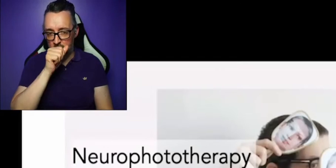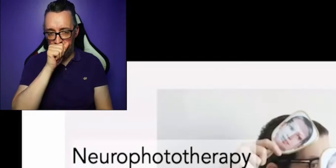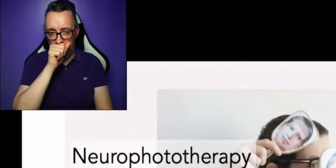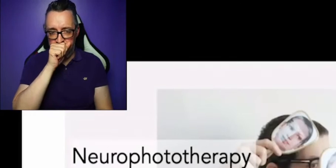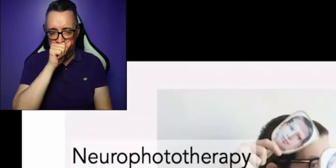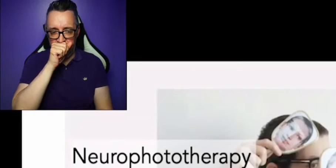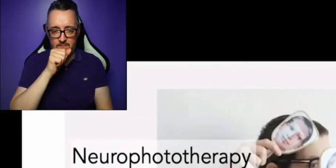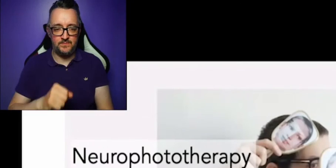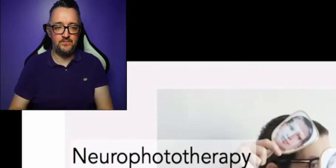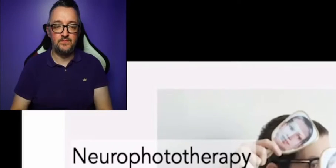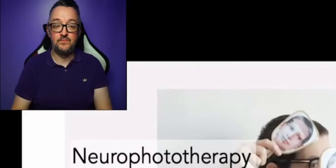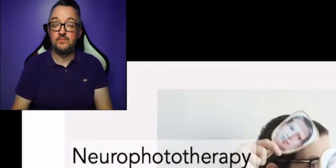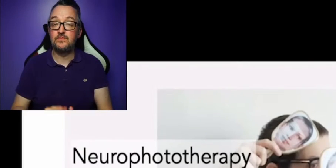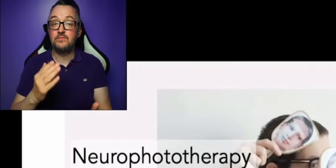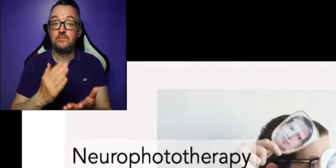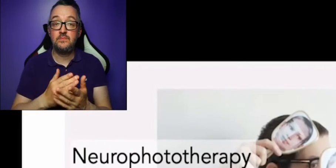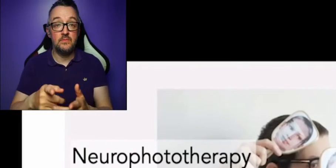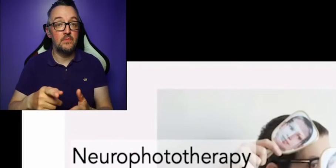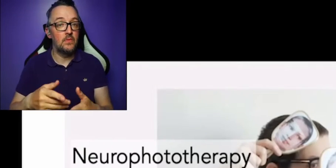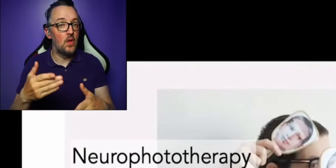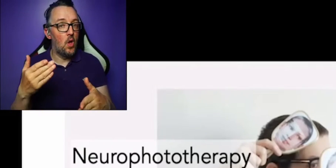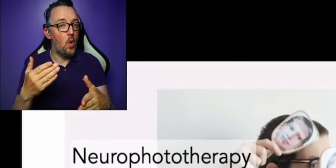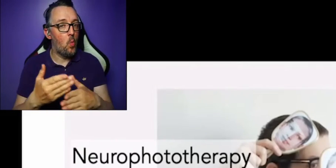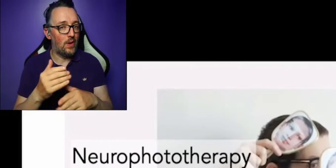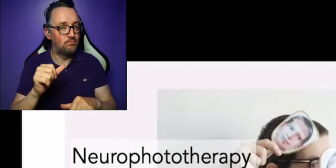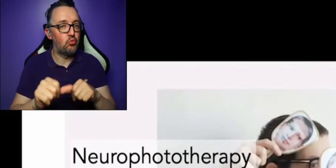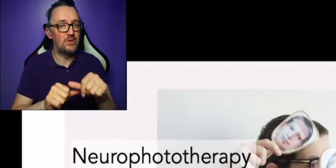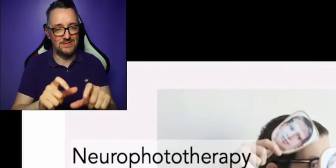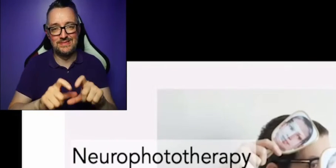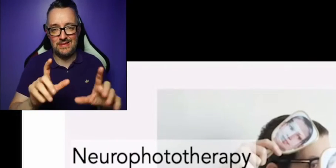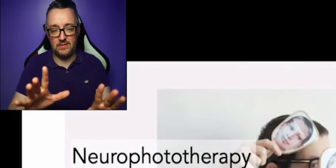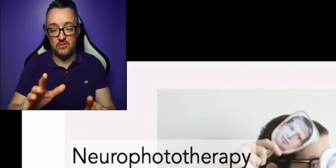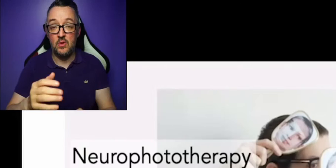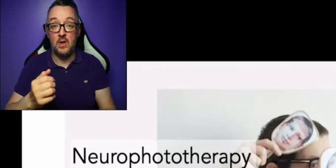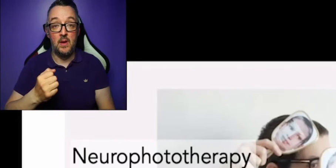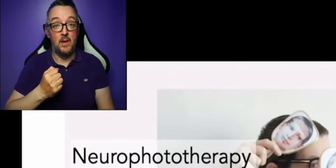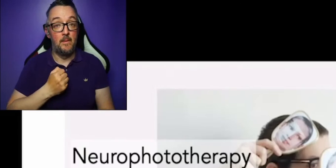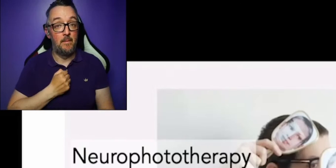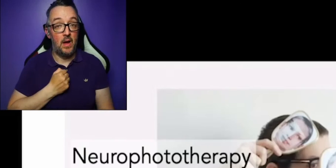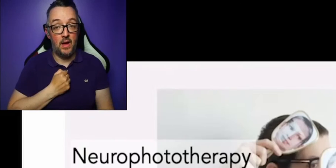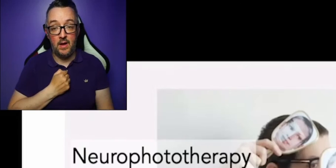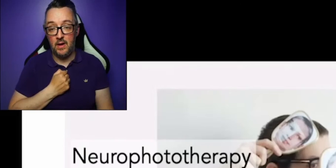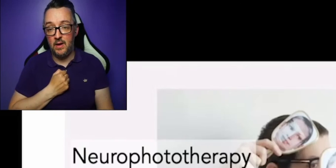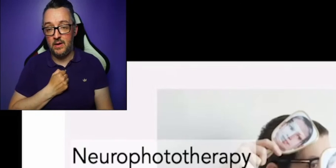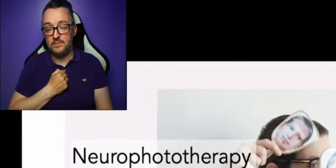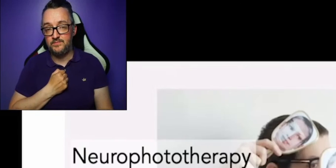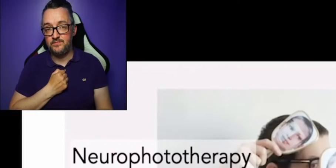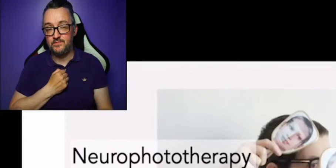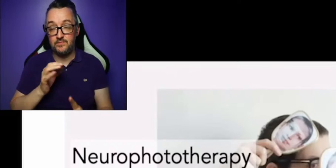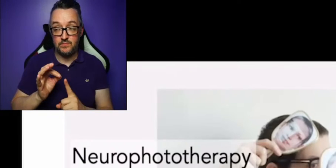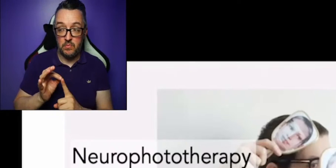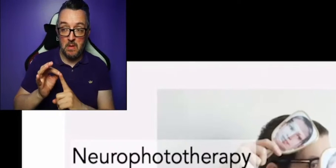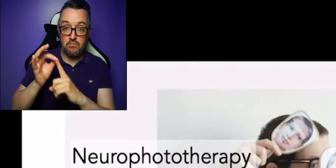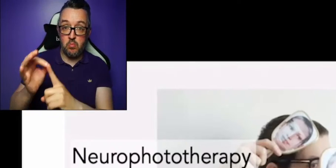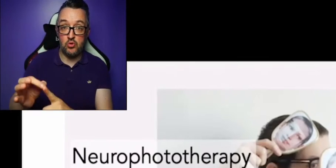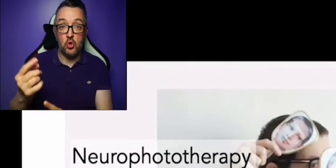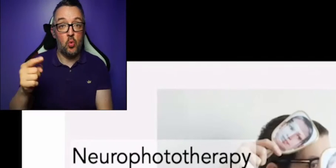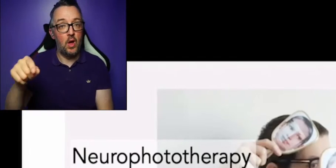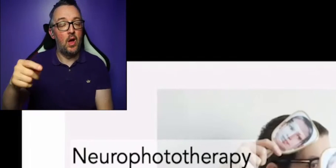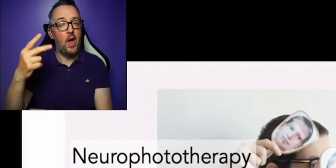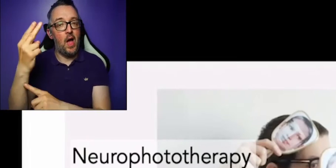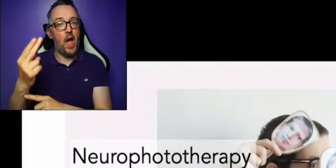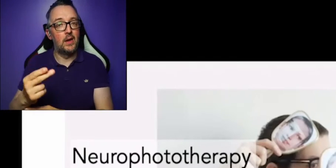Well, it's still very much a work in progress. So my concept, my proposal to Arts Council